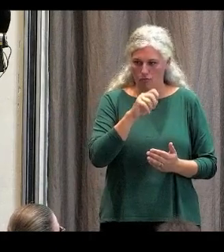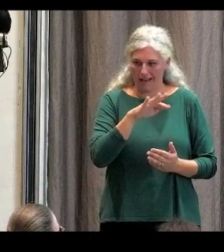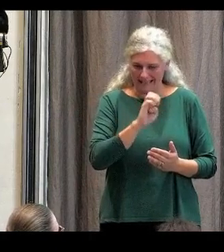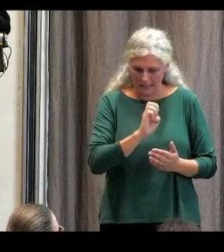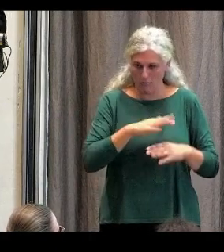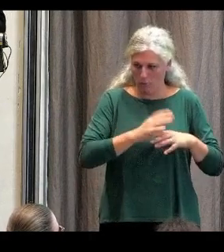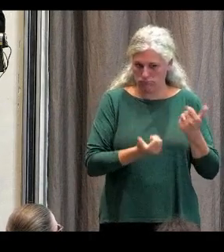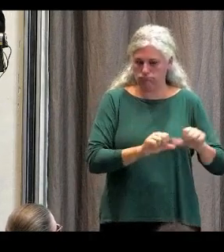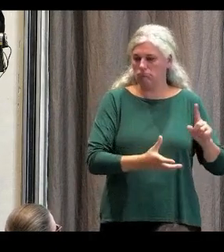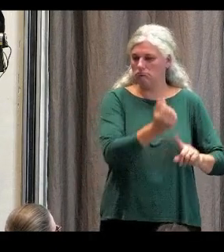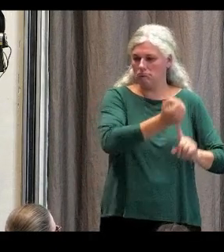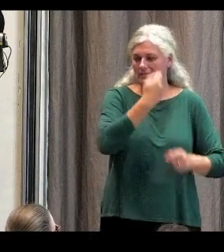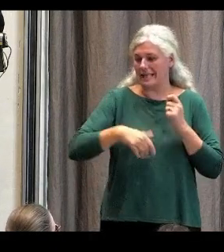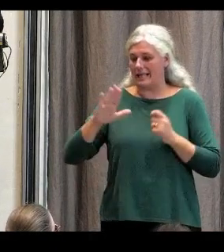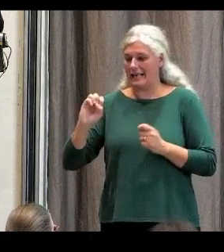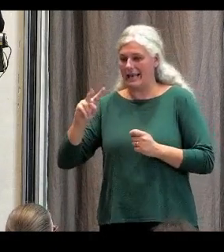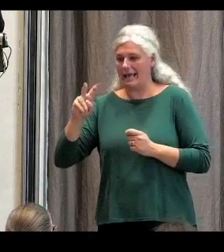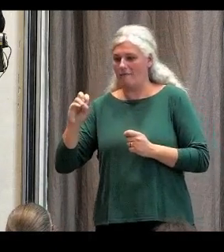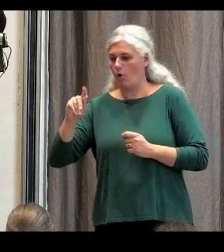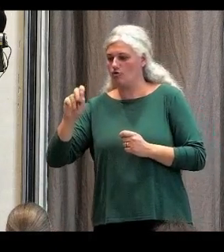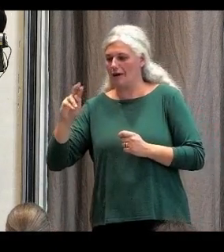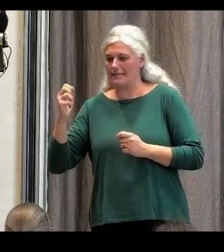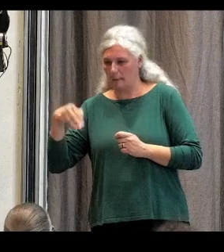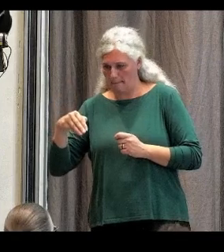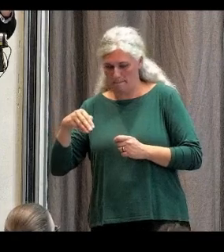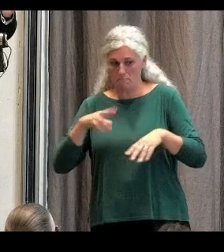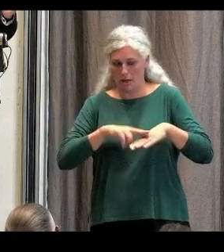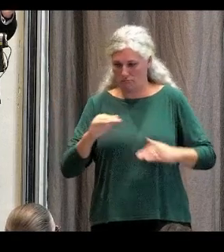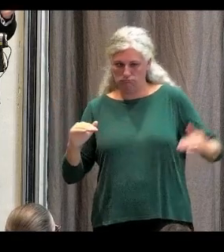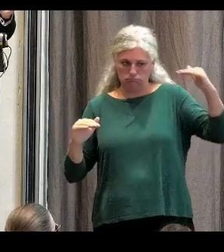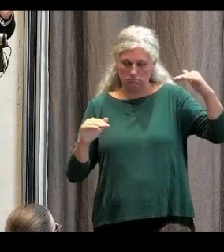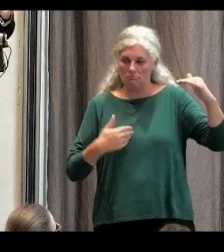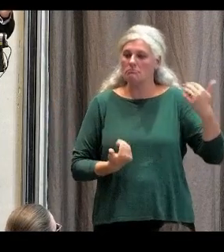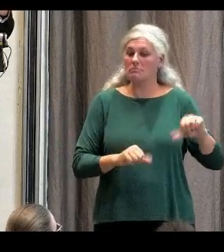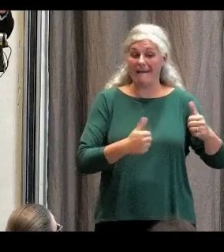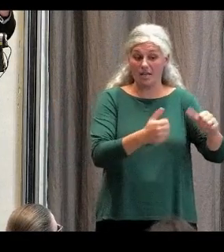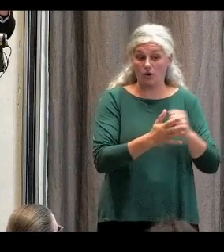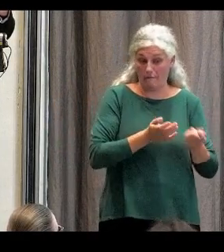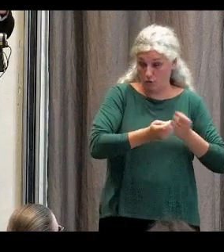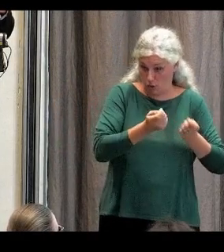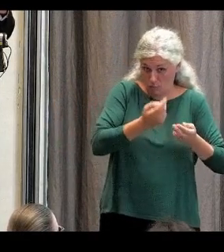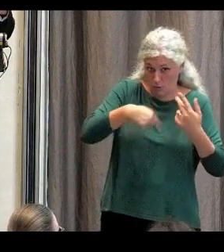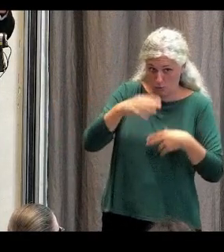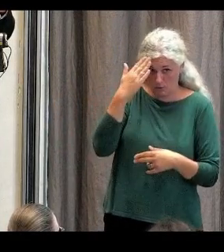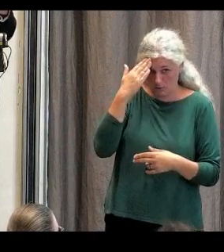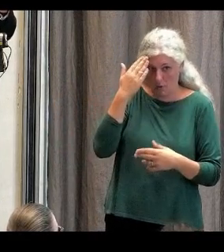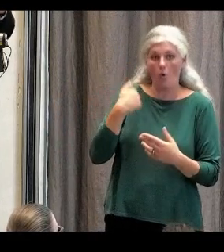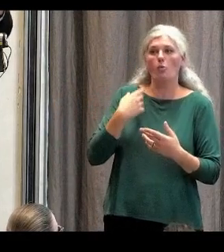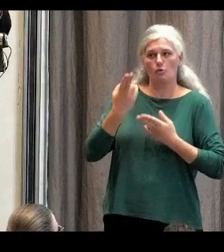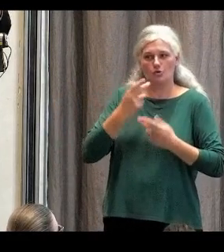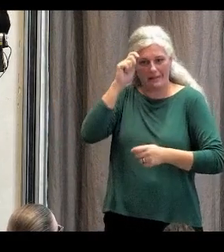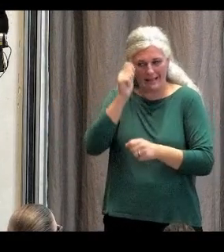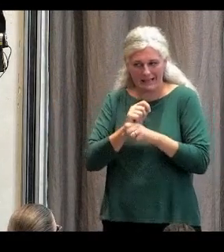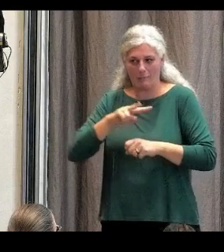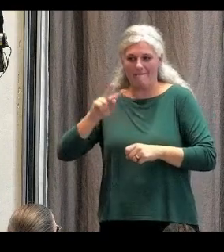effective than levetiracetam. So if we're just thinking about the effectiveness of treatments, then we should be thinking about